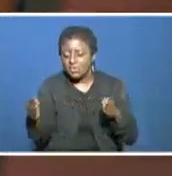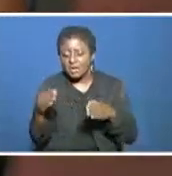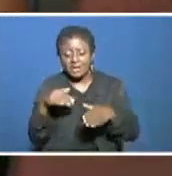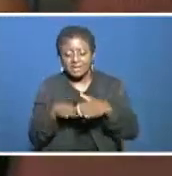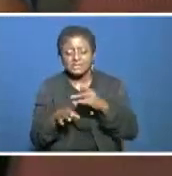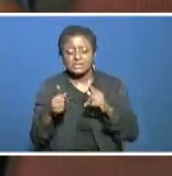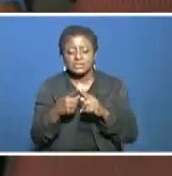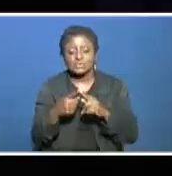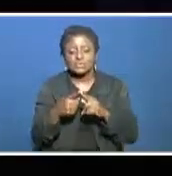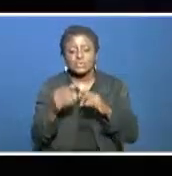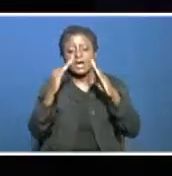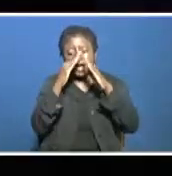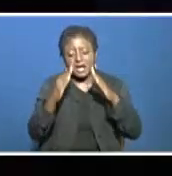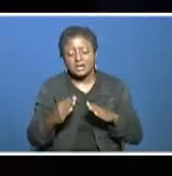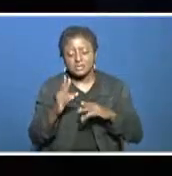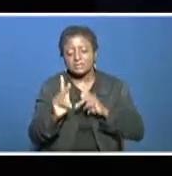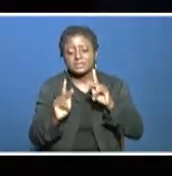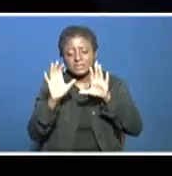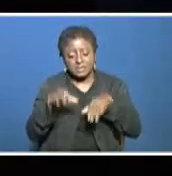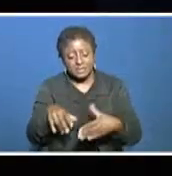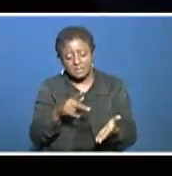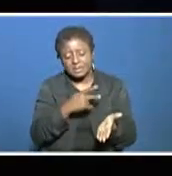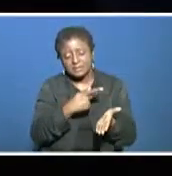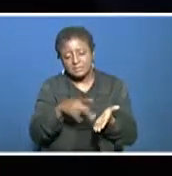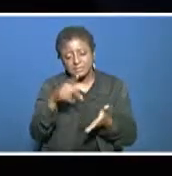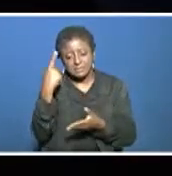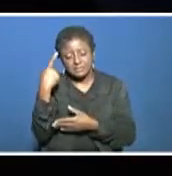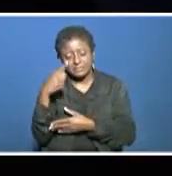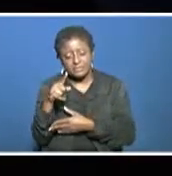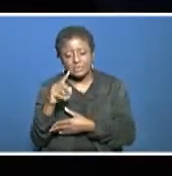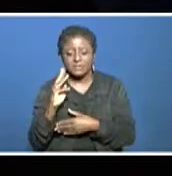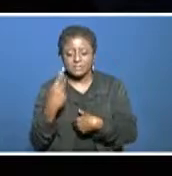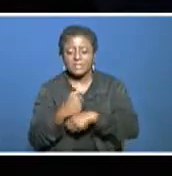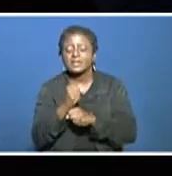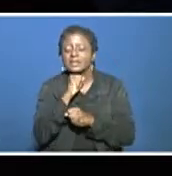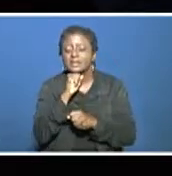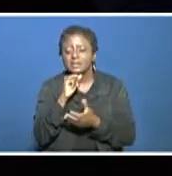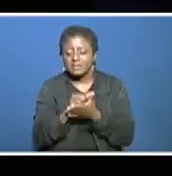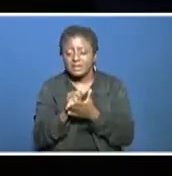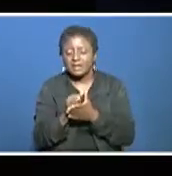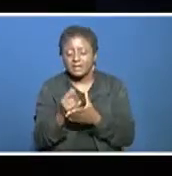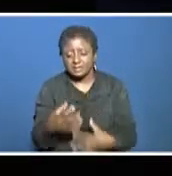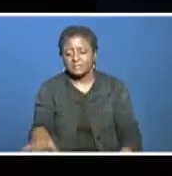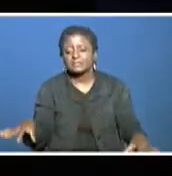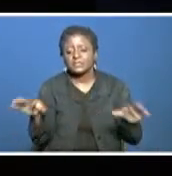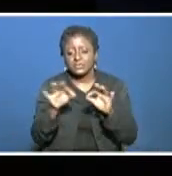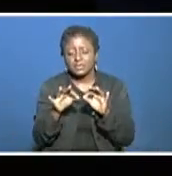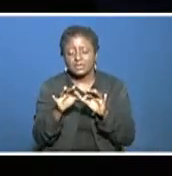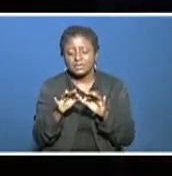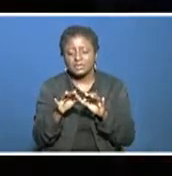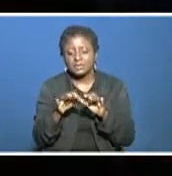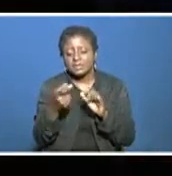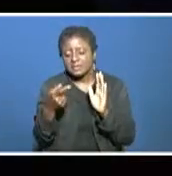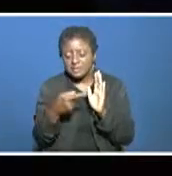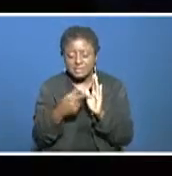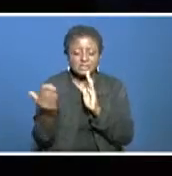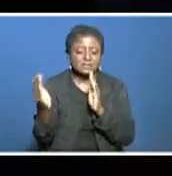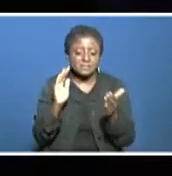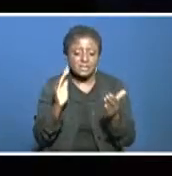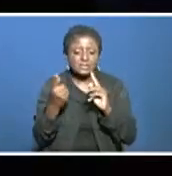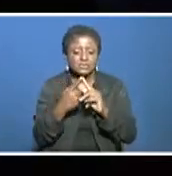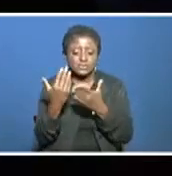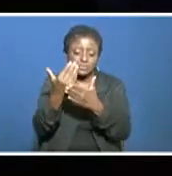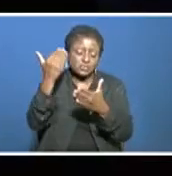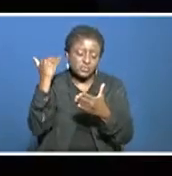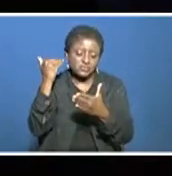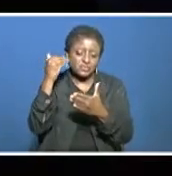we made that a priority. This contrasts, of course, with the approach of the previous administration, which was to provide land